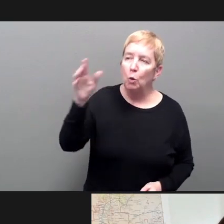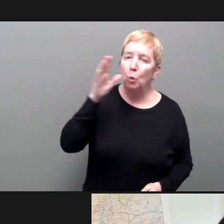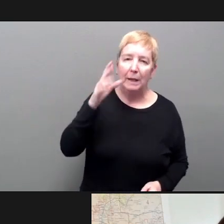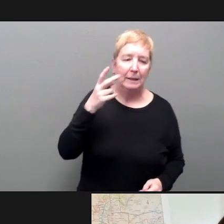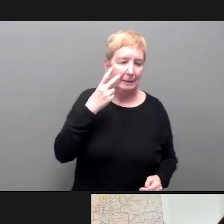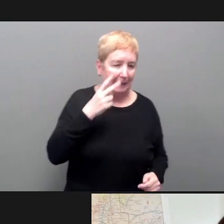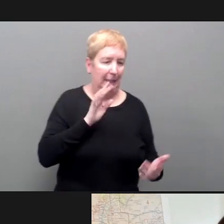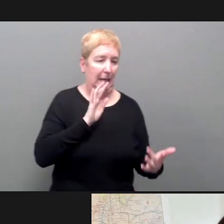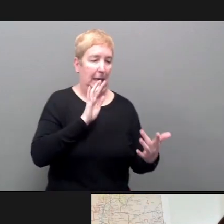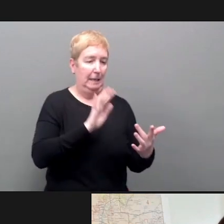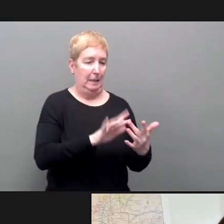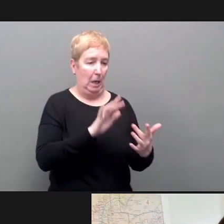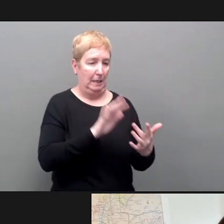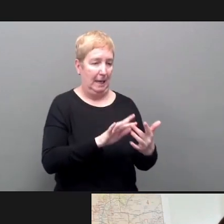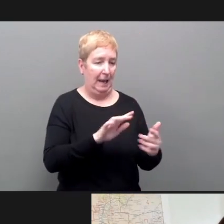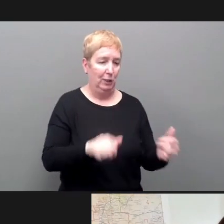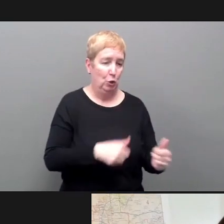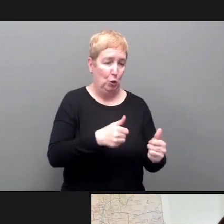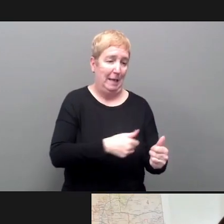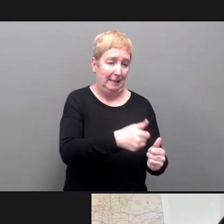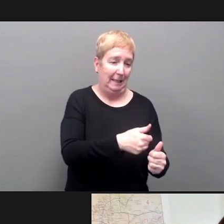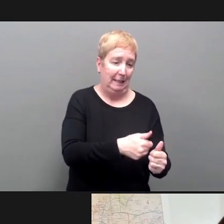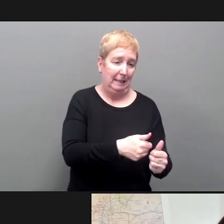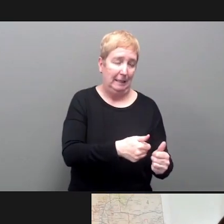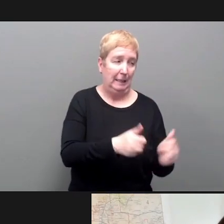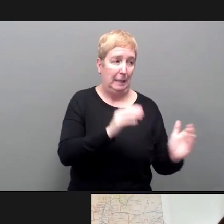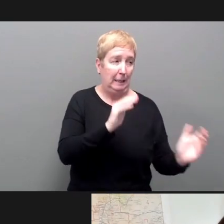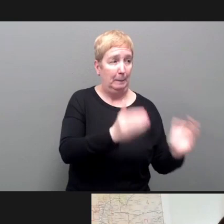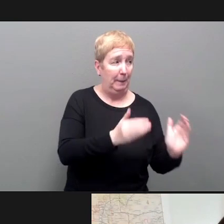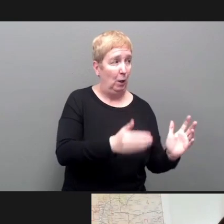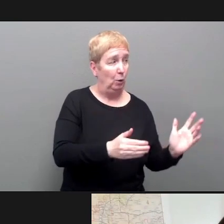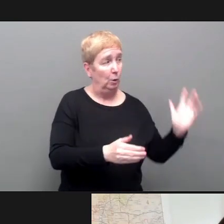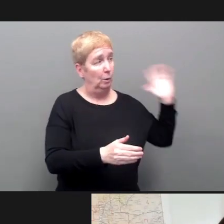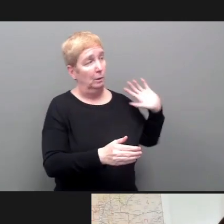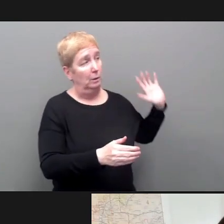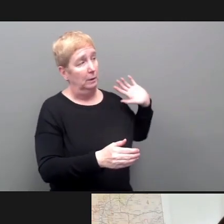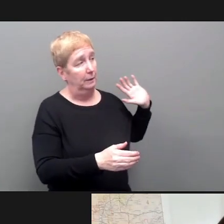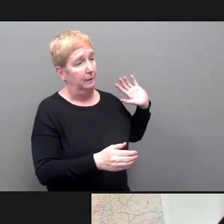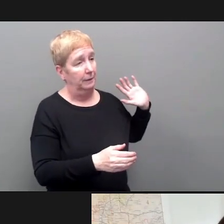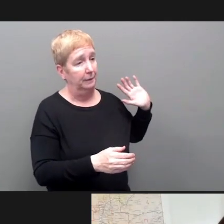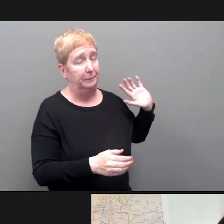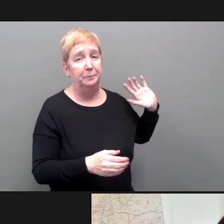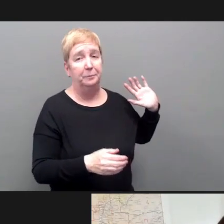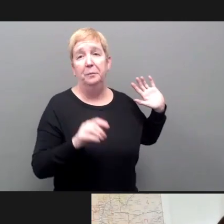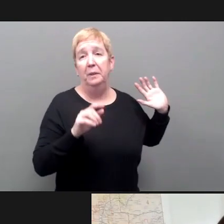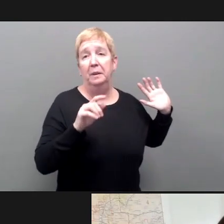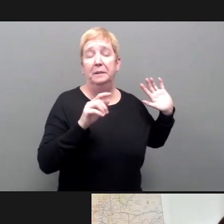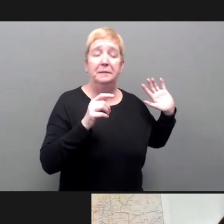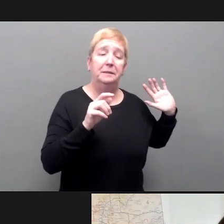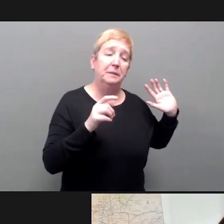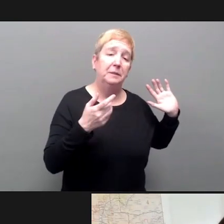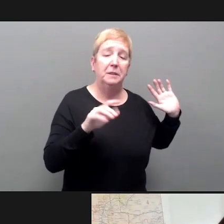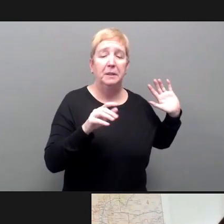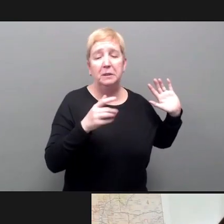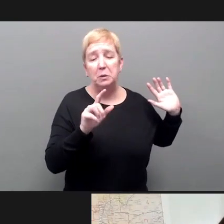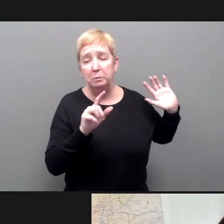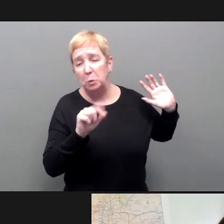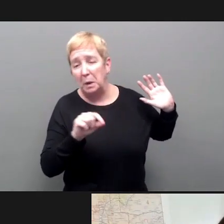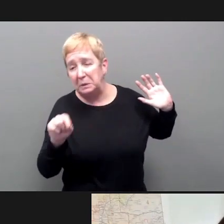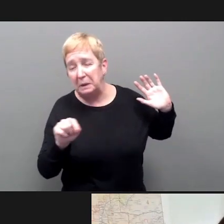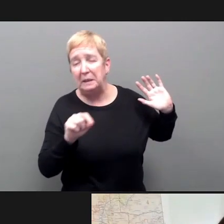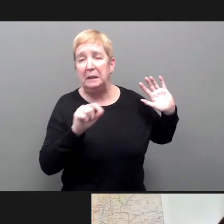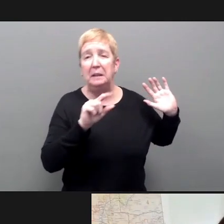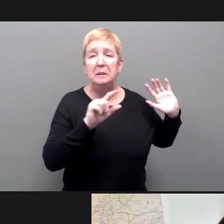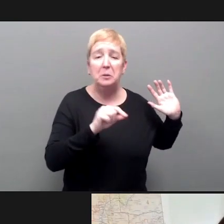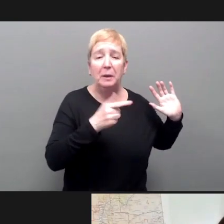at its heyday, at its peak, back in late 2020, 2021, devoted